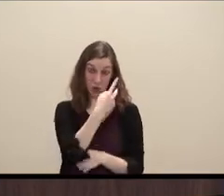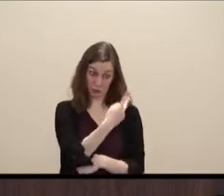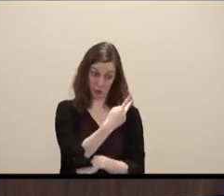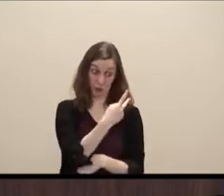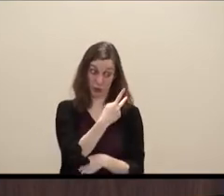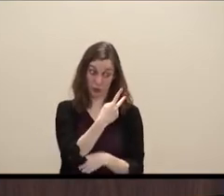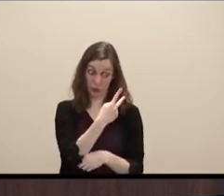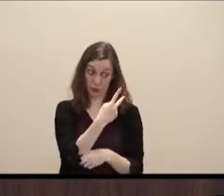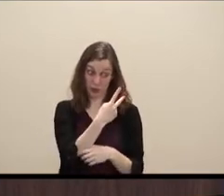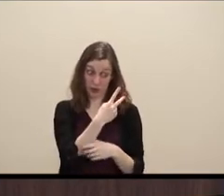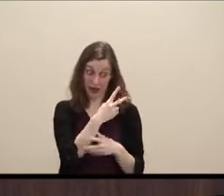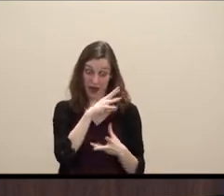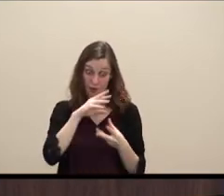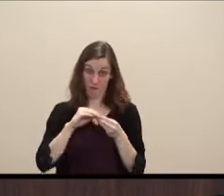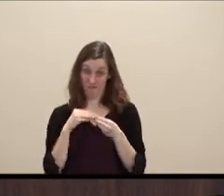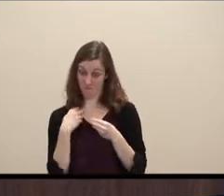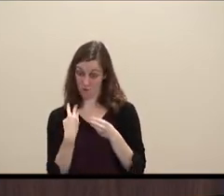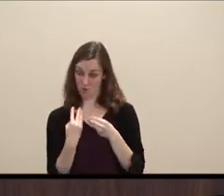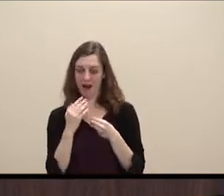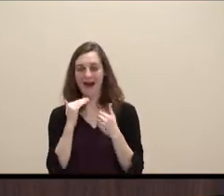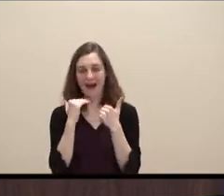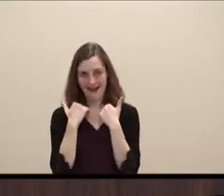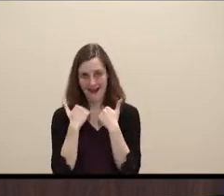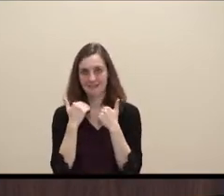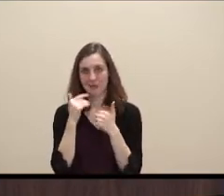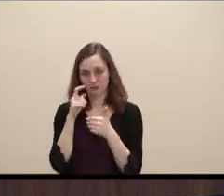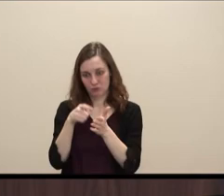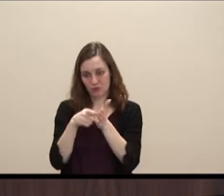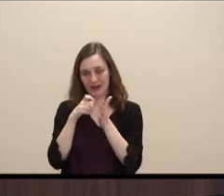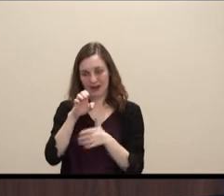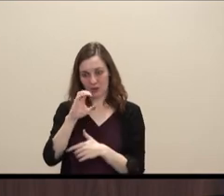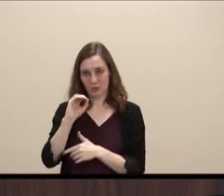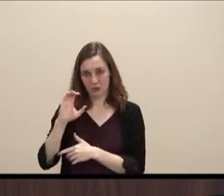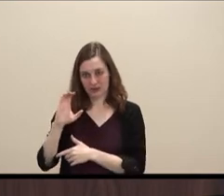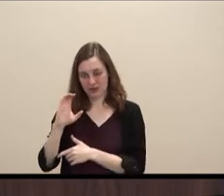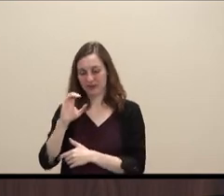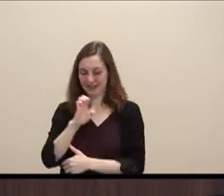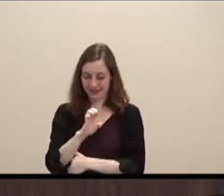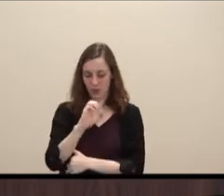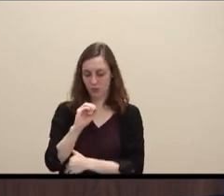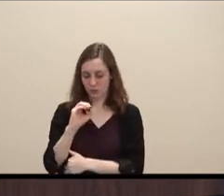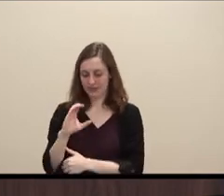work, what's that correlation going to look like with their ability to pass the EOC?